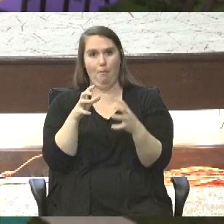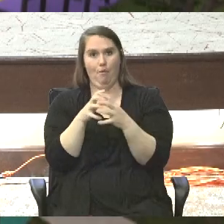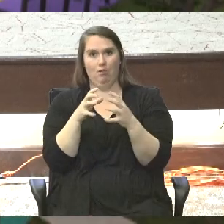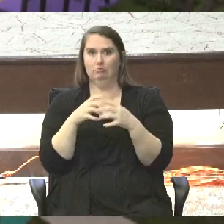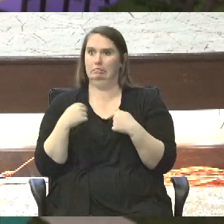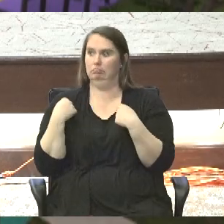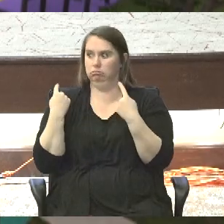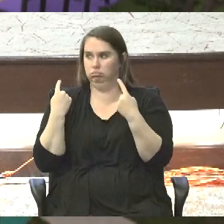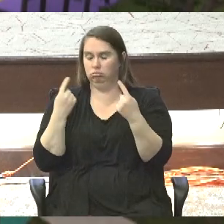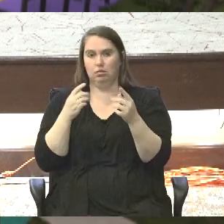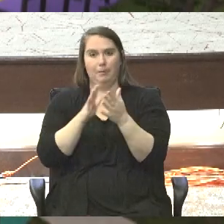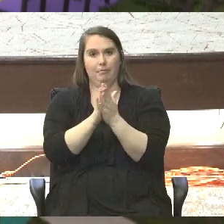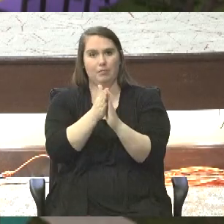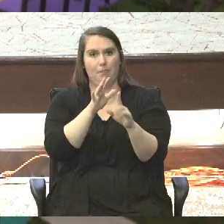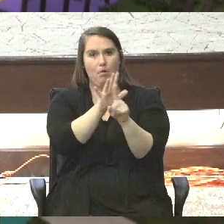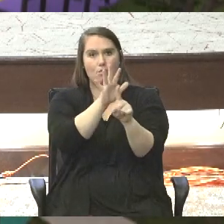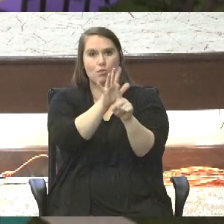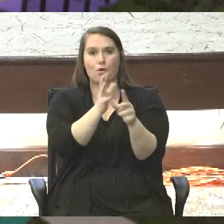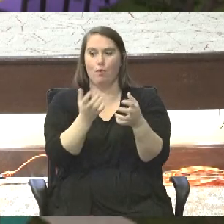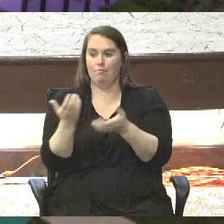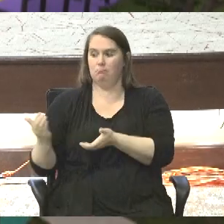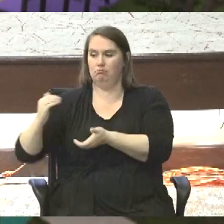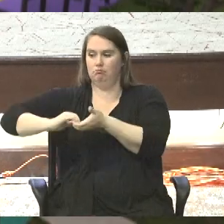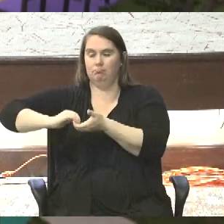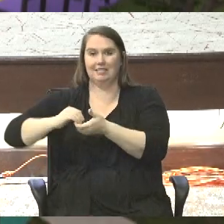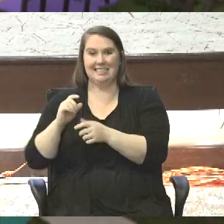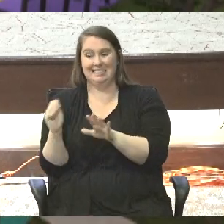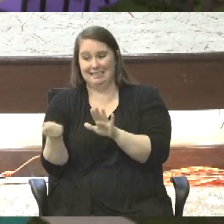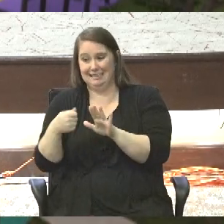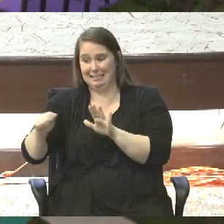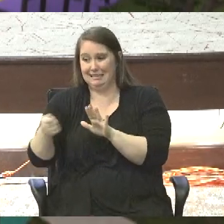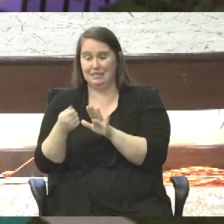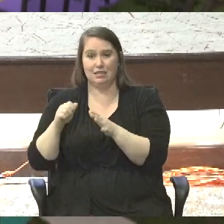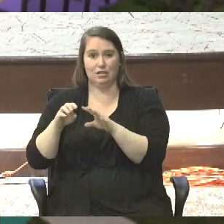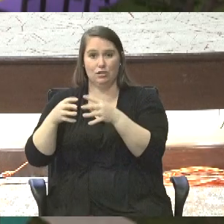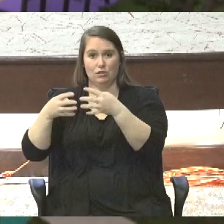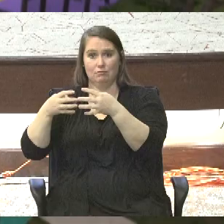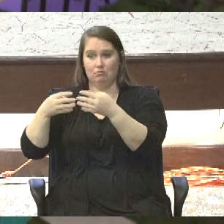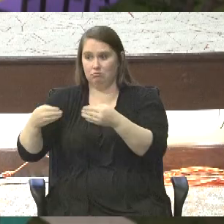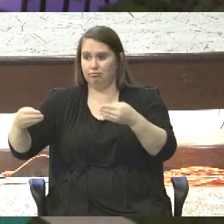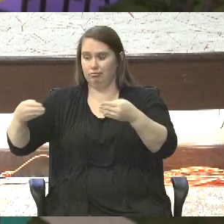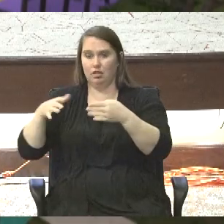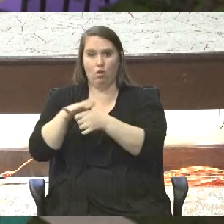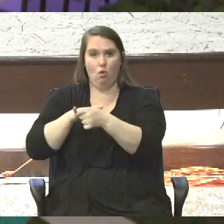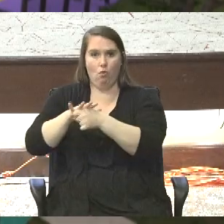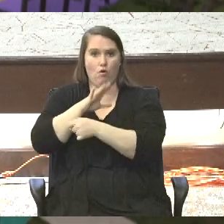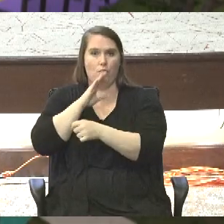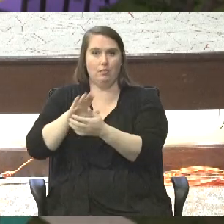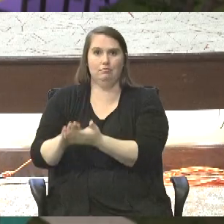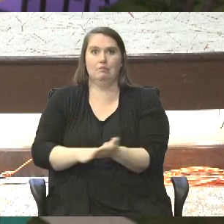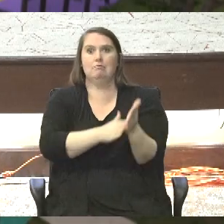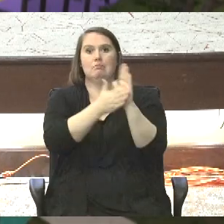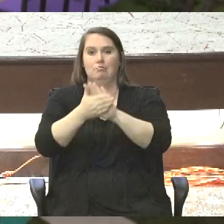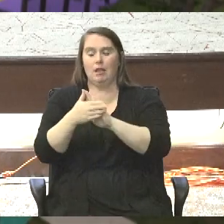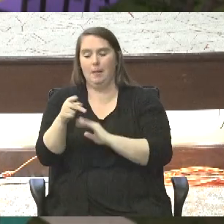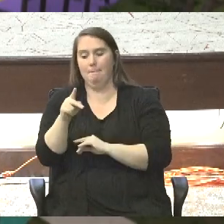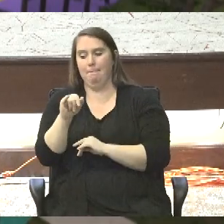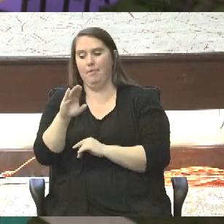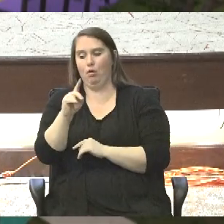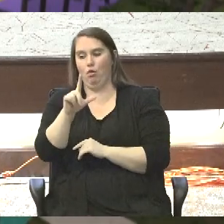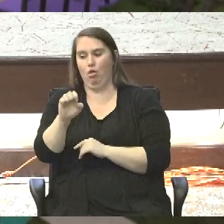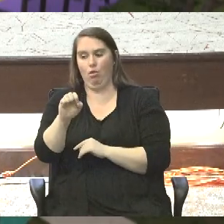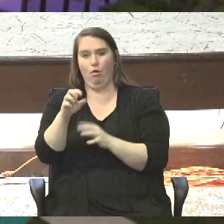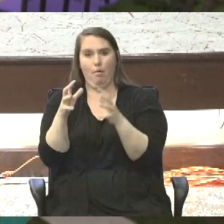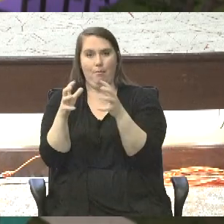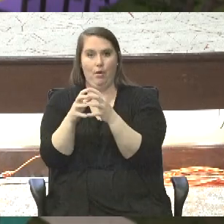to get some partnerships to build and convert some tennis courts, but we're bringing in, once again, a new feature. So once again,